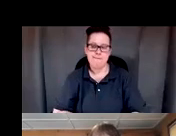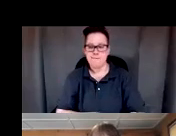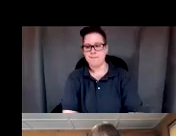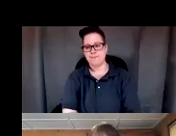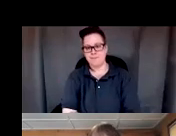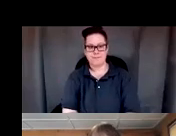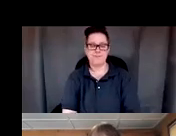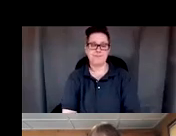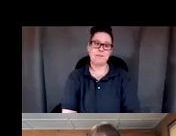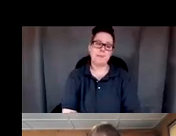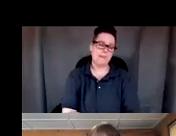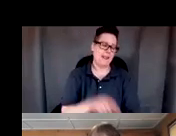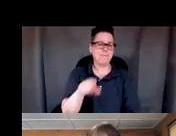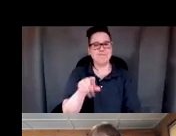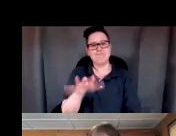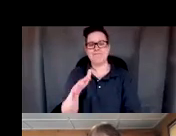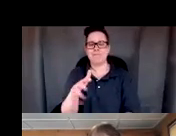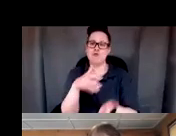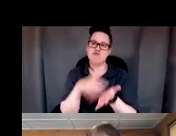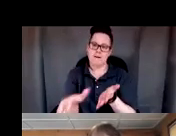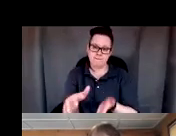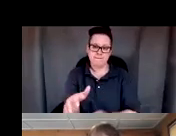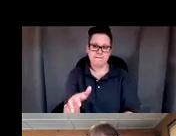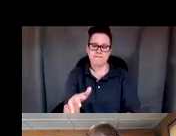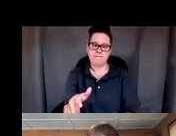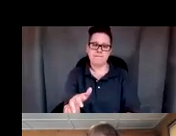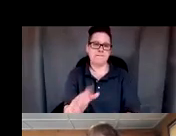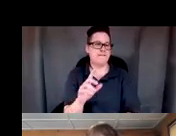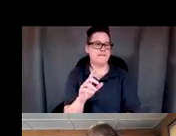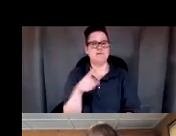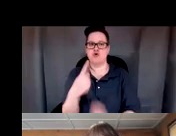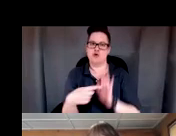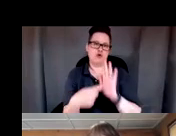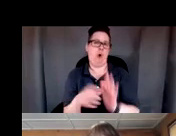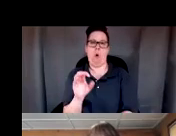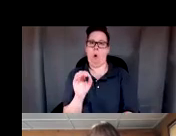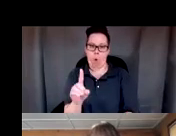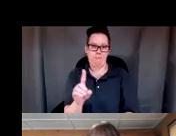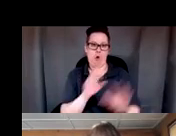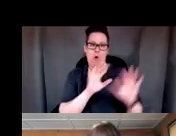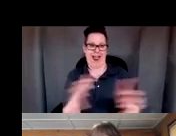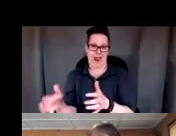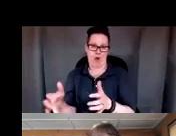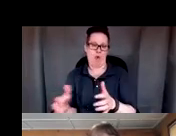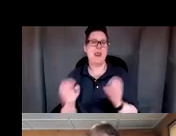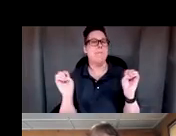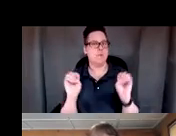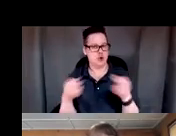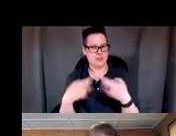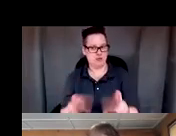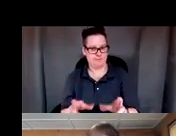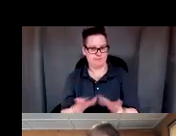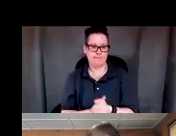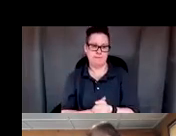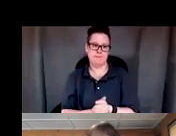This is kind of a rough one because it just tells you overdose categories in the emergency room, and it can